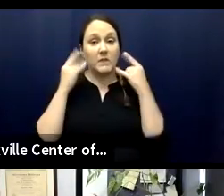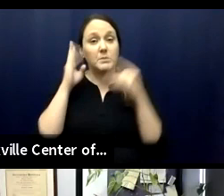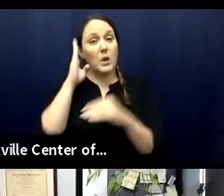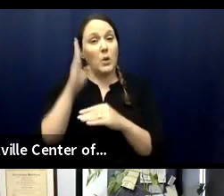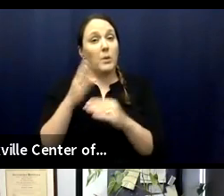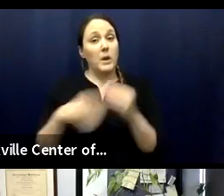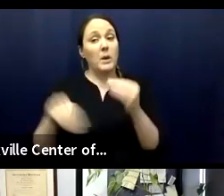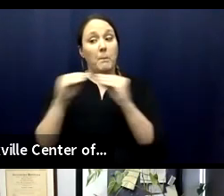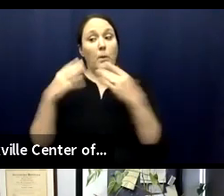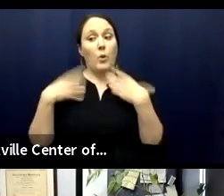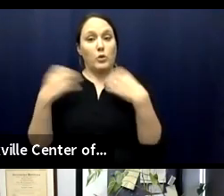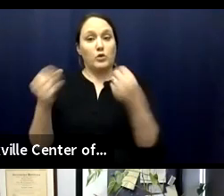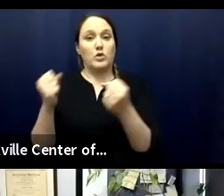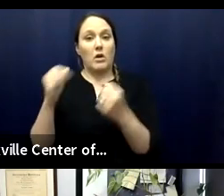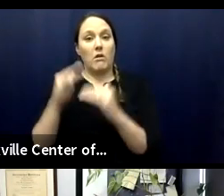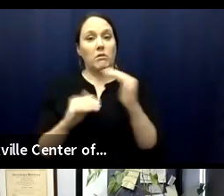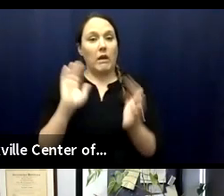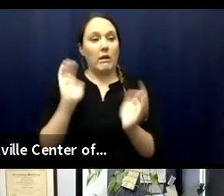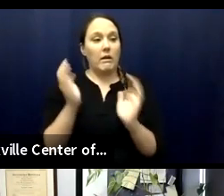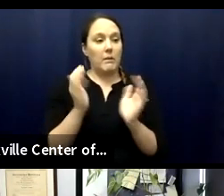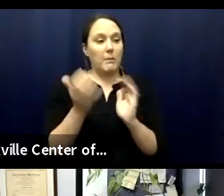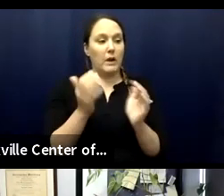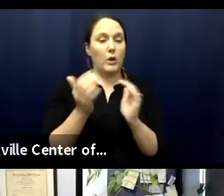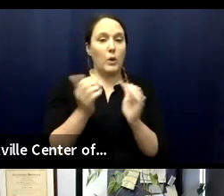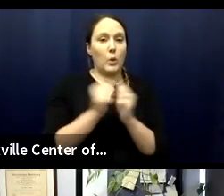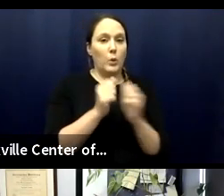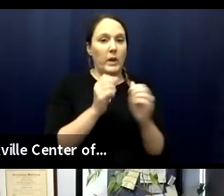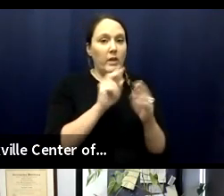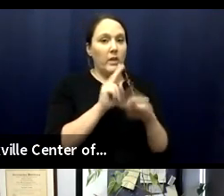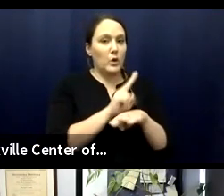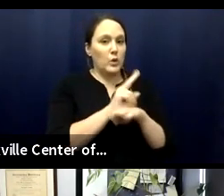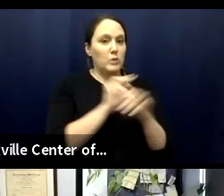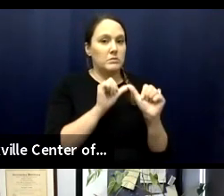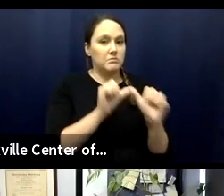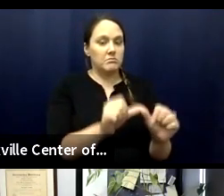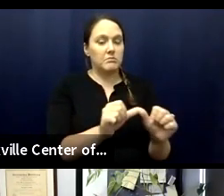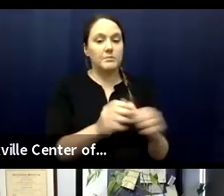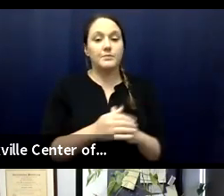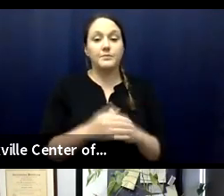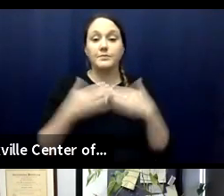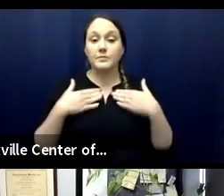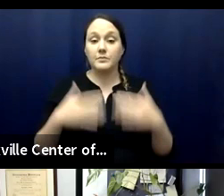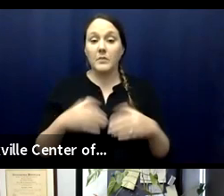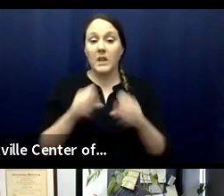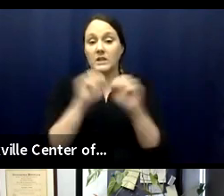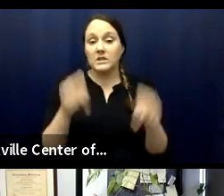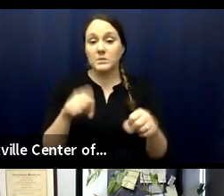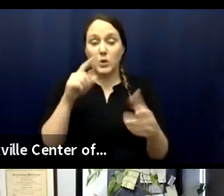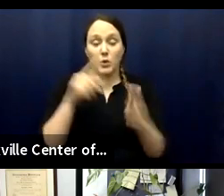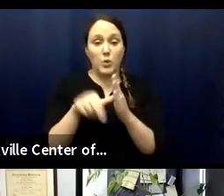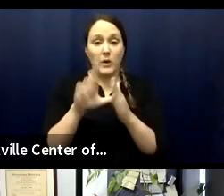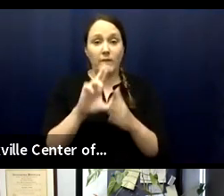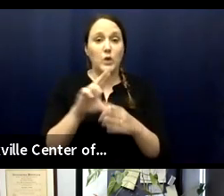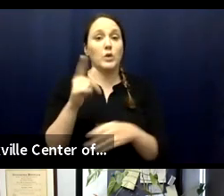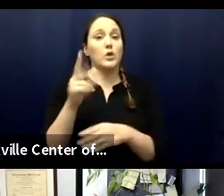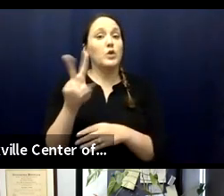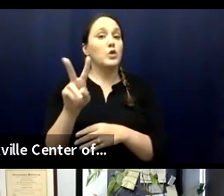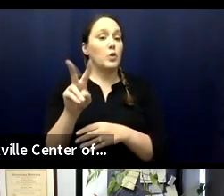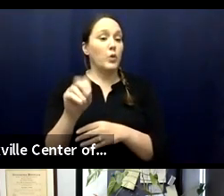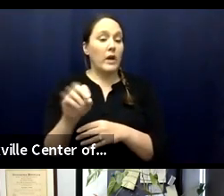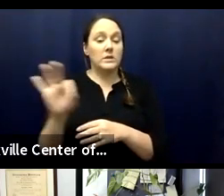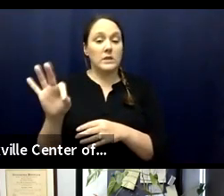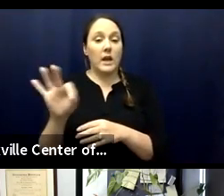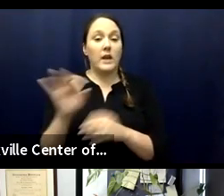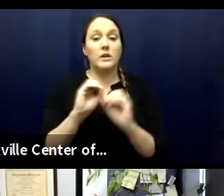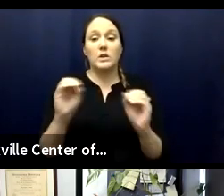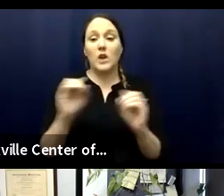stronger than the evidence available to support their continued use. Bali did a systemic literature review in 2009 and found that no